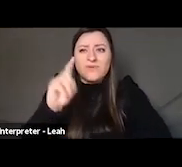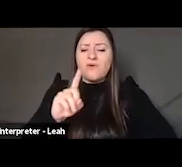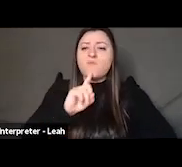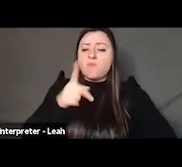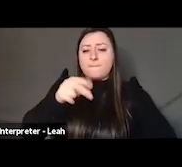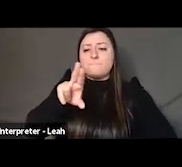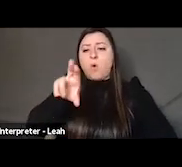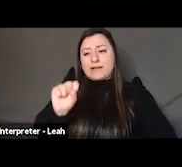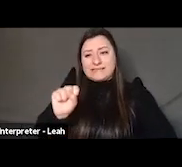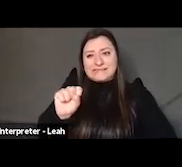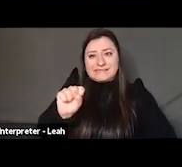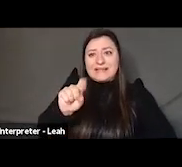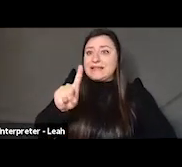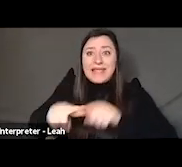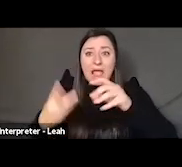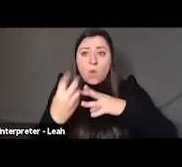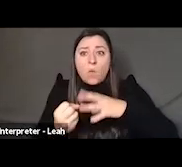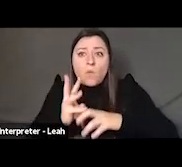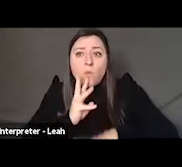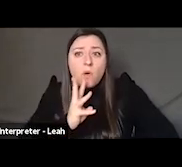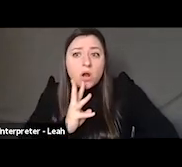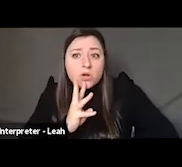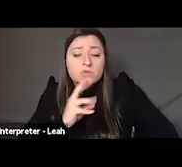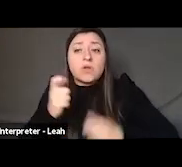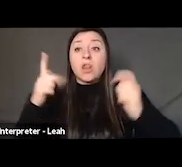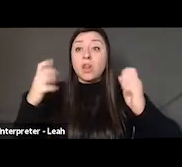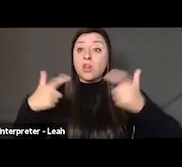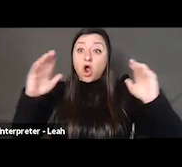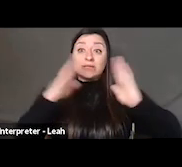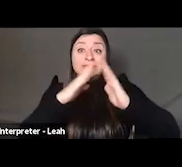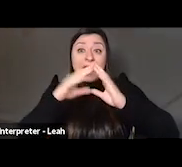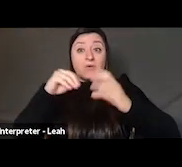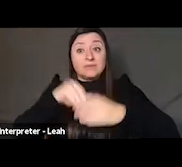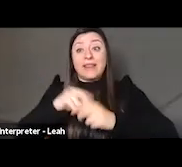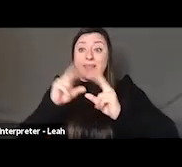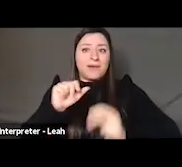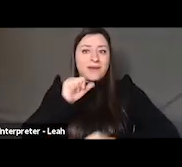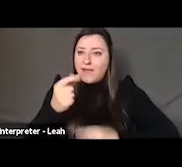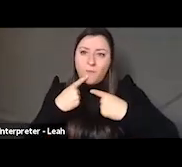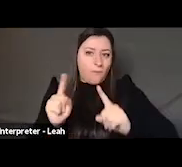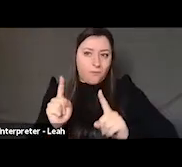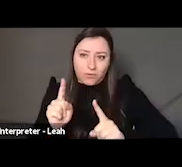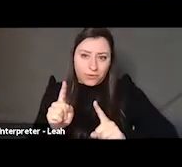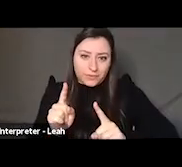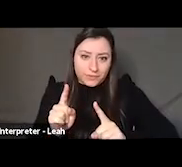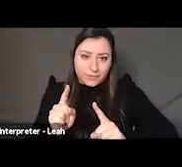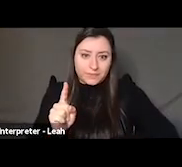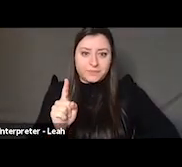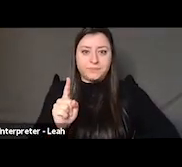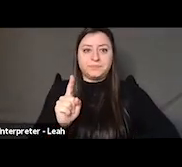large dams in Lebanon do not work. And so this is, again,